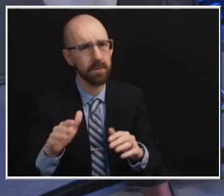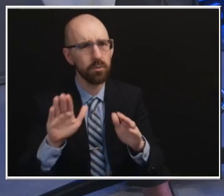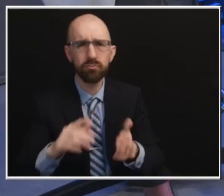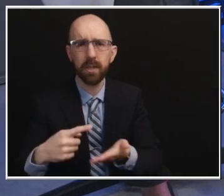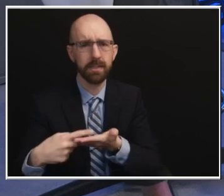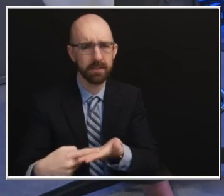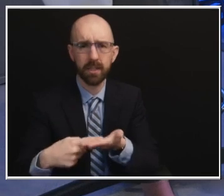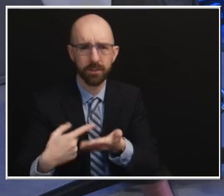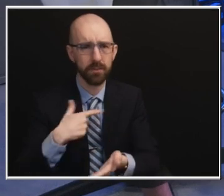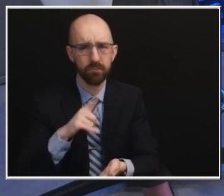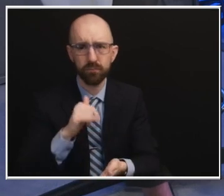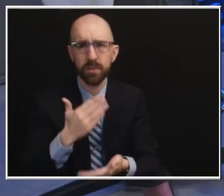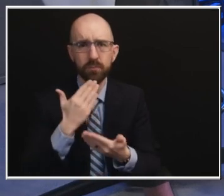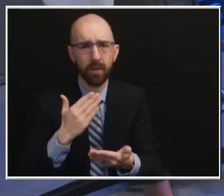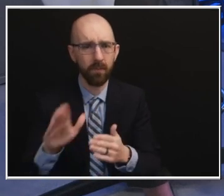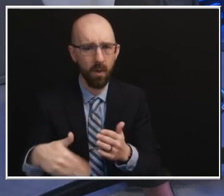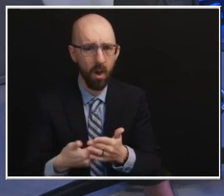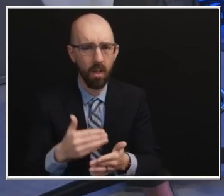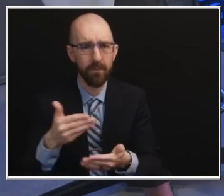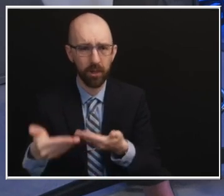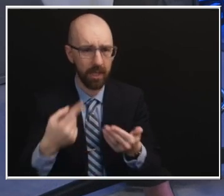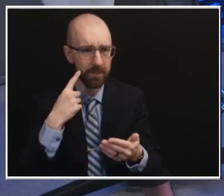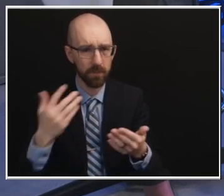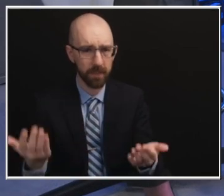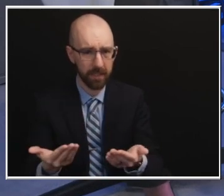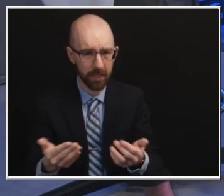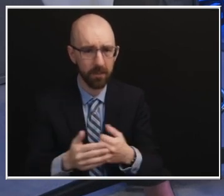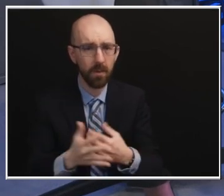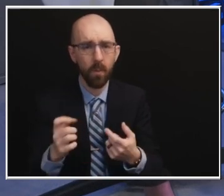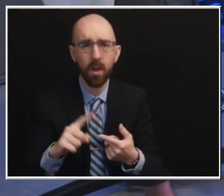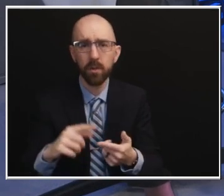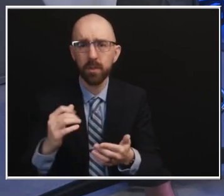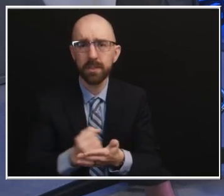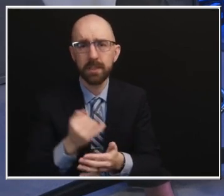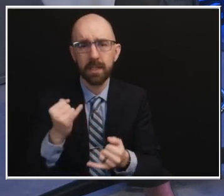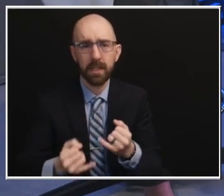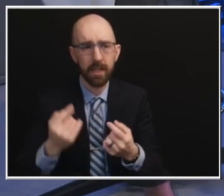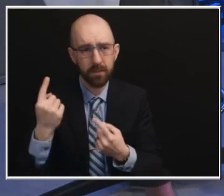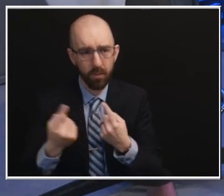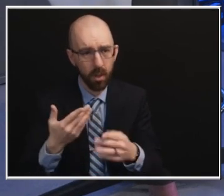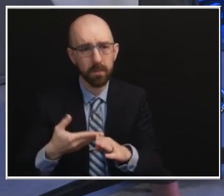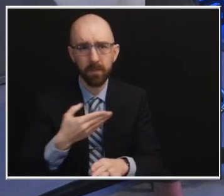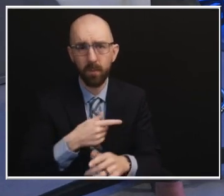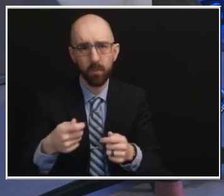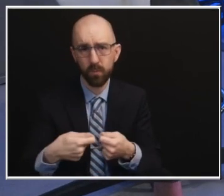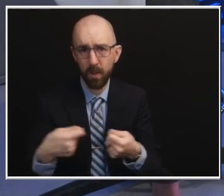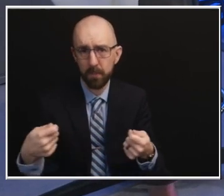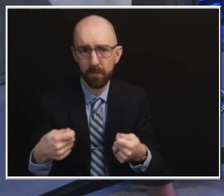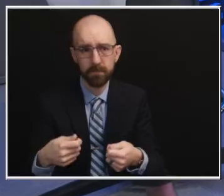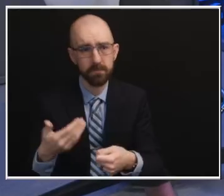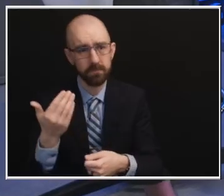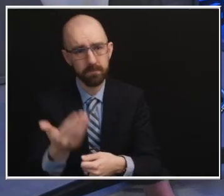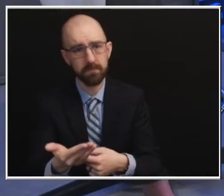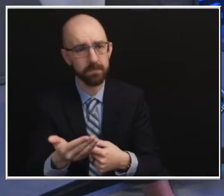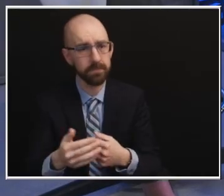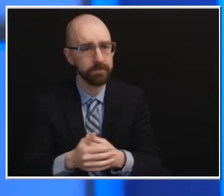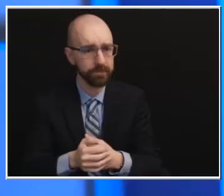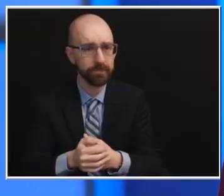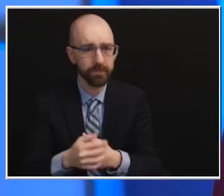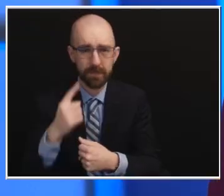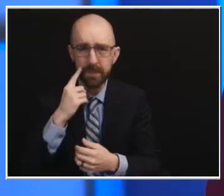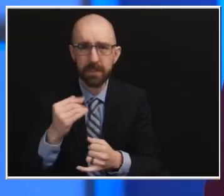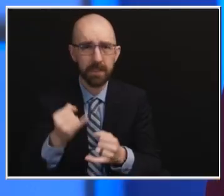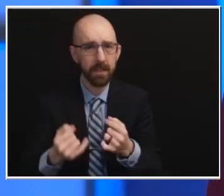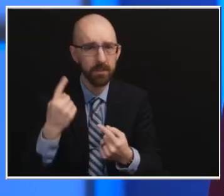really grateful to all of our guests for being here. But I want to get some final thoughts before we go. Charlotte? Yeah, I think final thoughts for